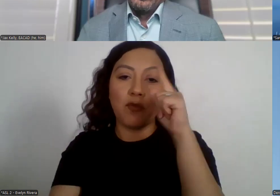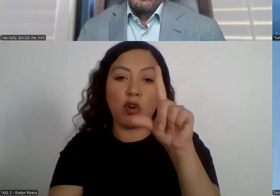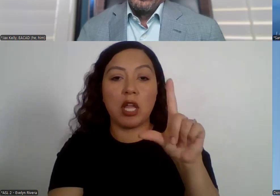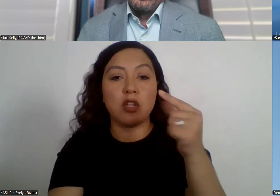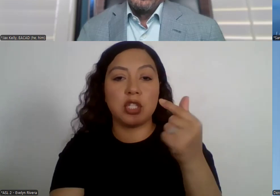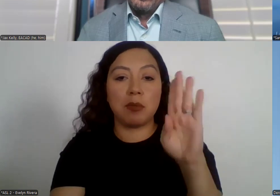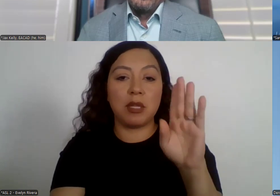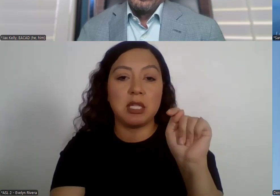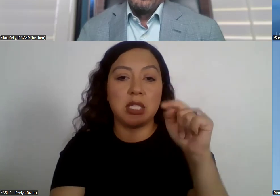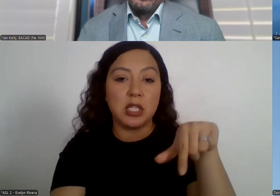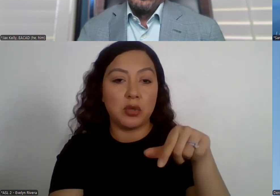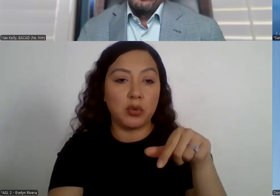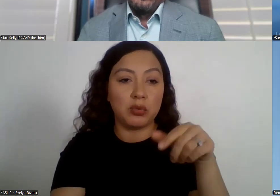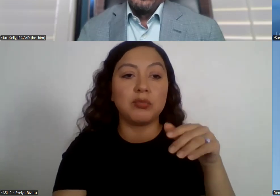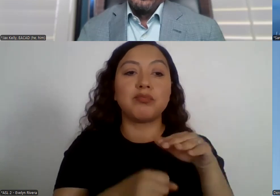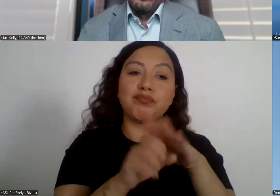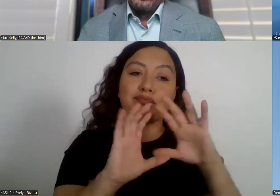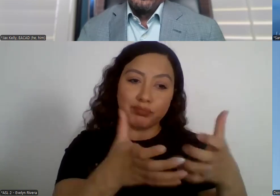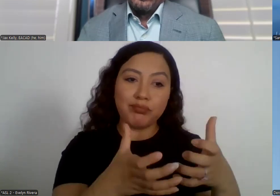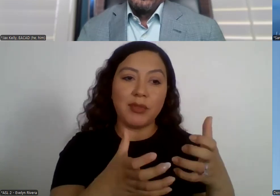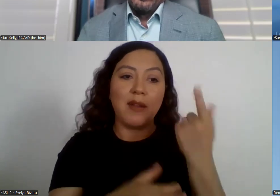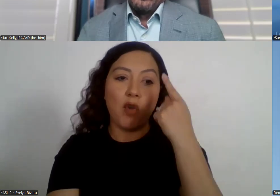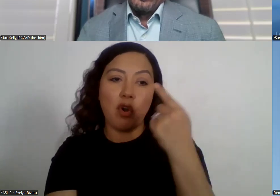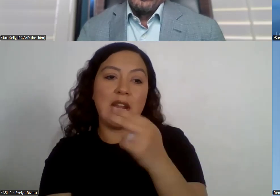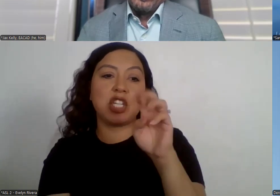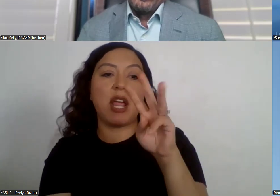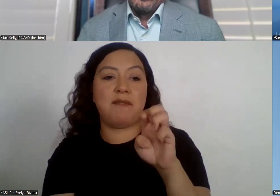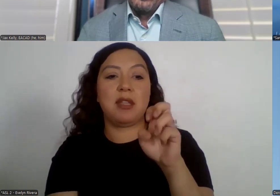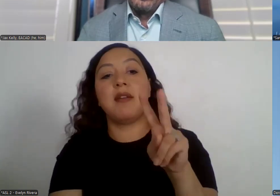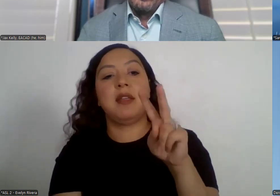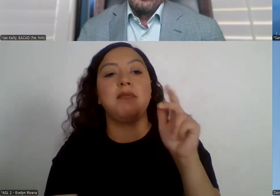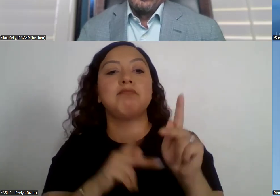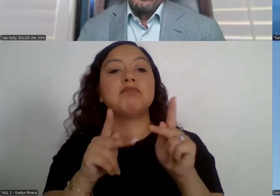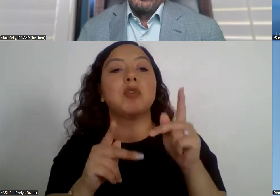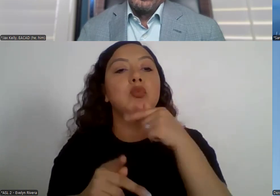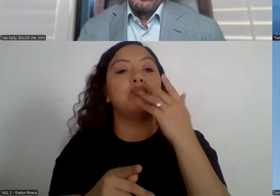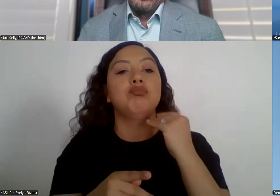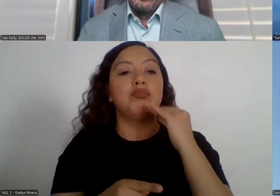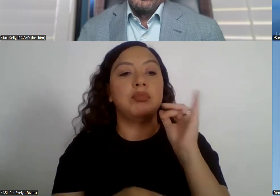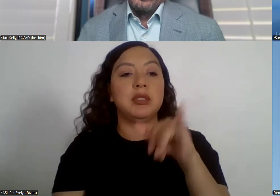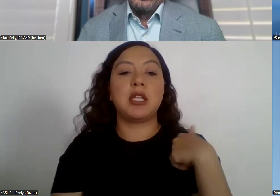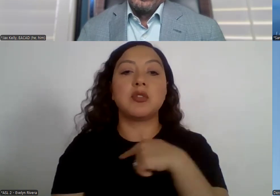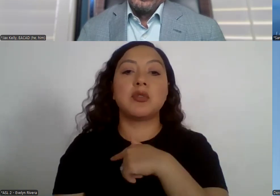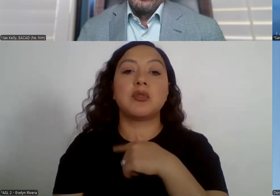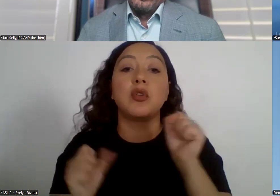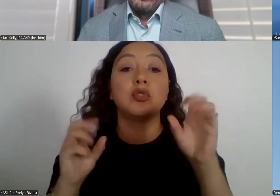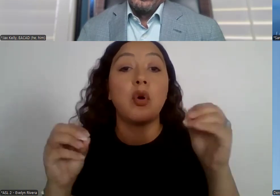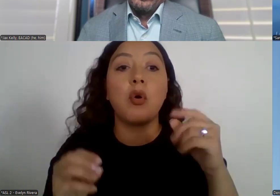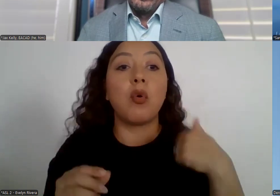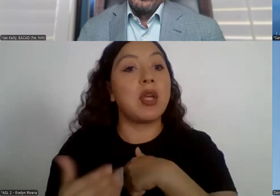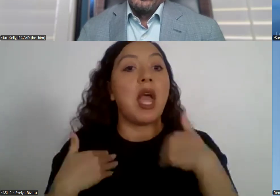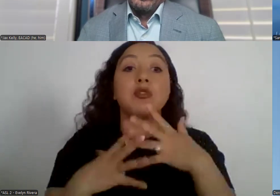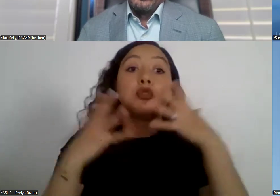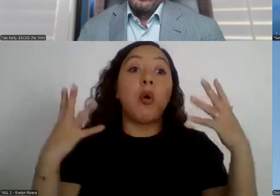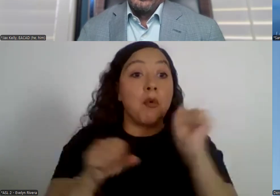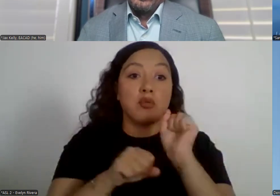want to be ready if and when they do drop. And so feel free to reach out if you'd like to partner on that as well. I'm not saying that's all we have to work on, but those